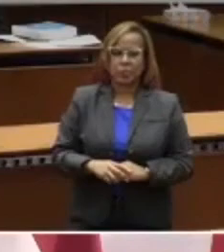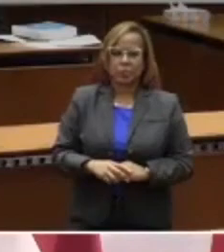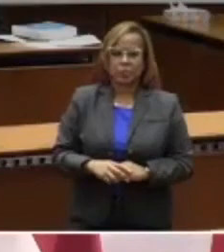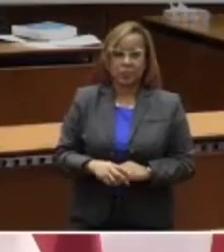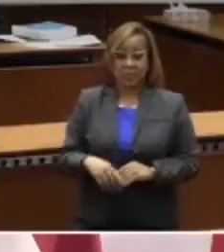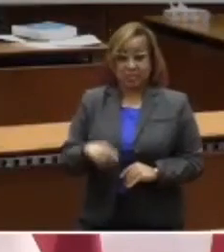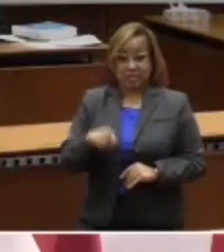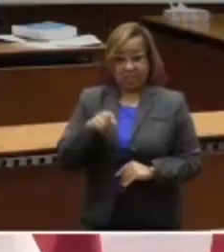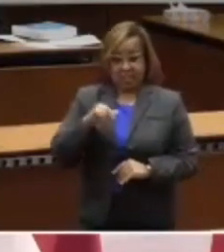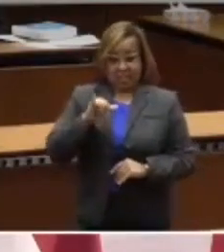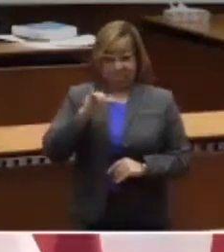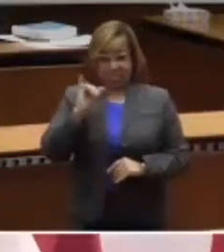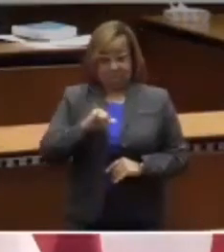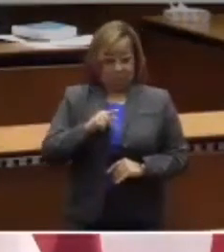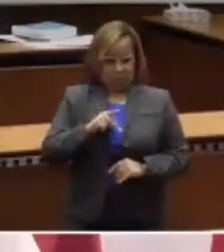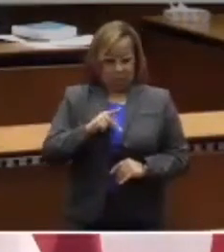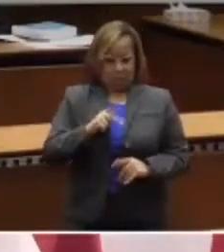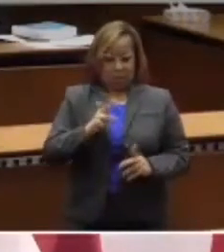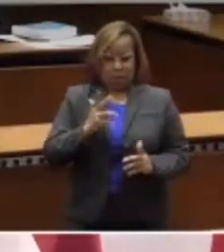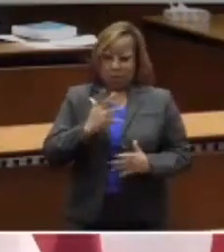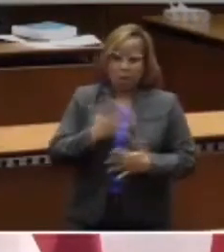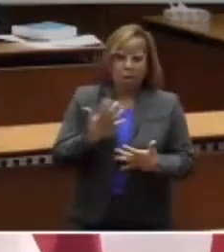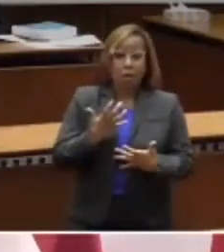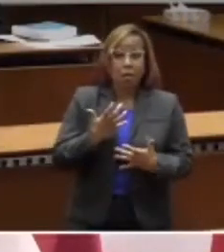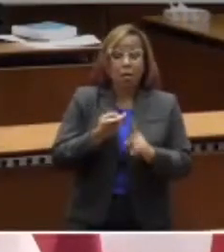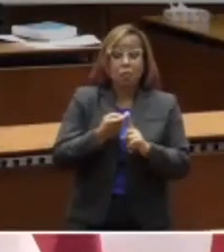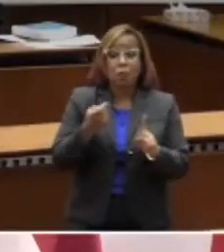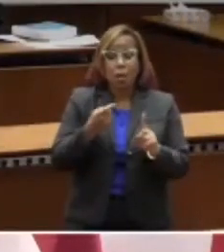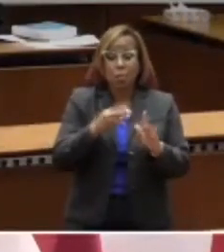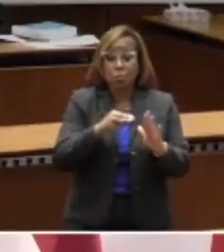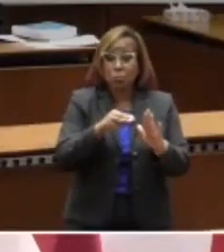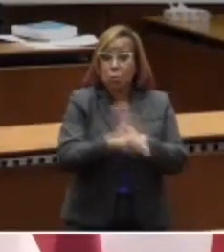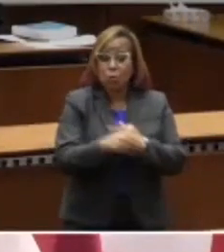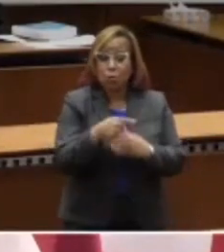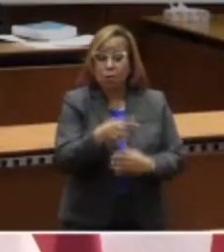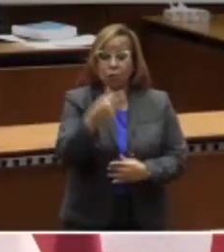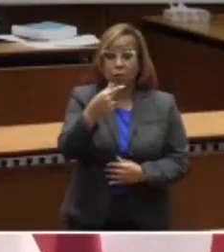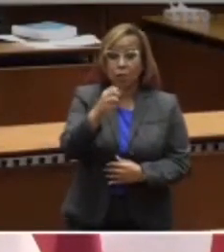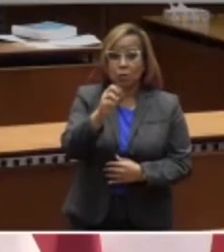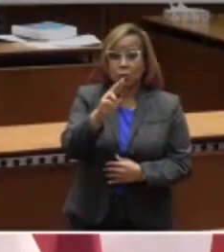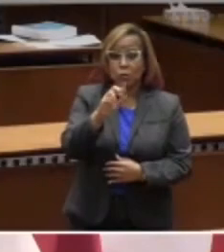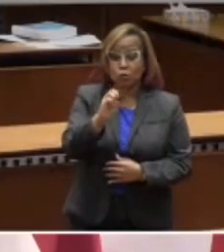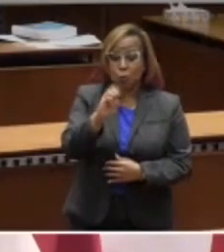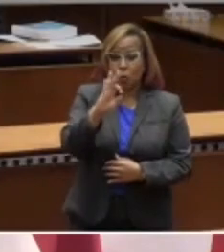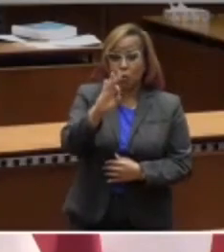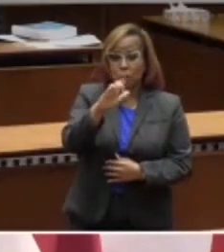That righteous outcry arising from the murder of George Floyd